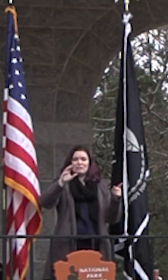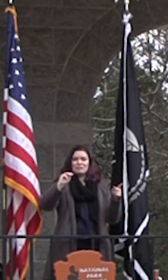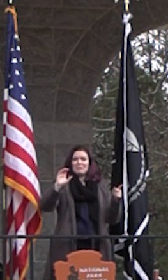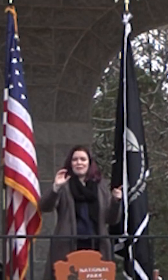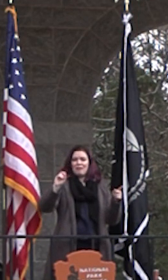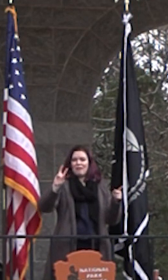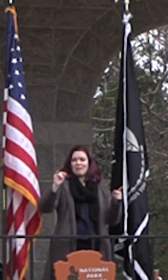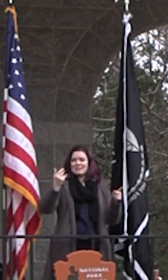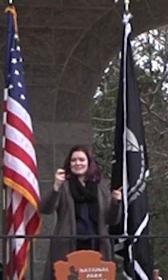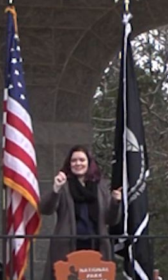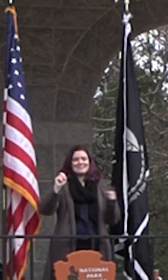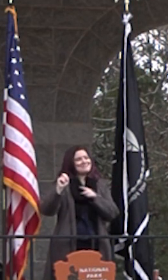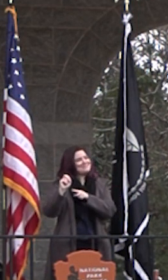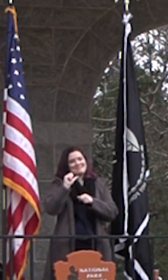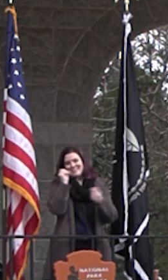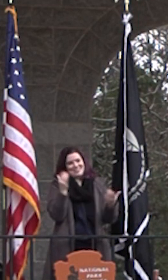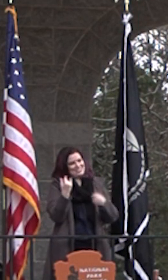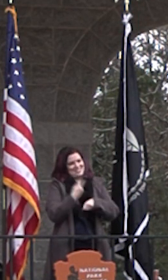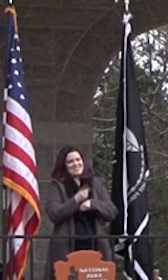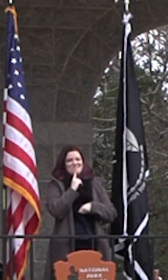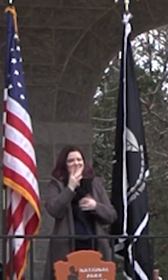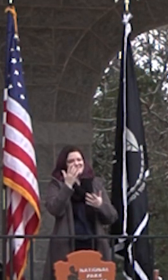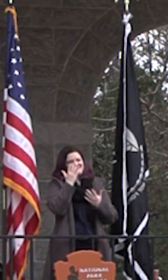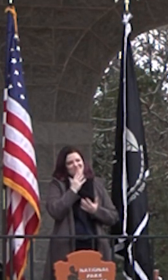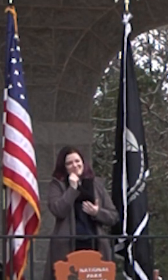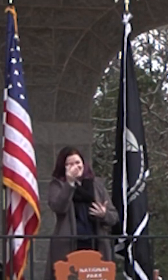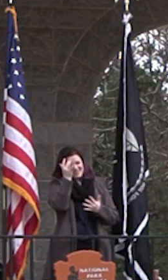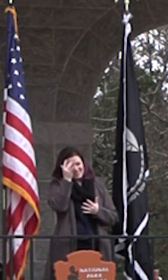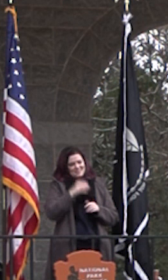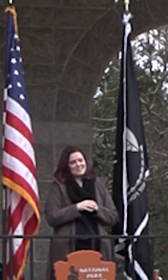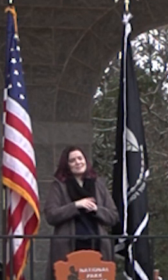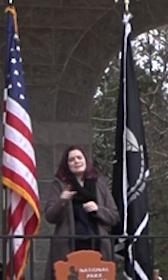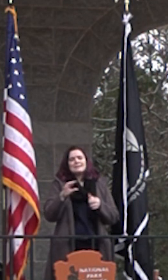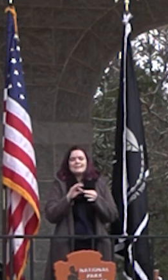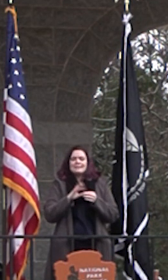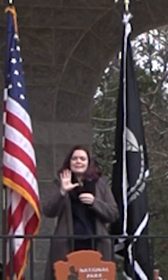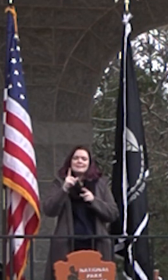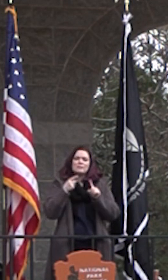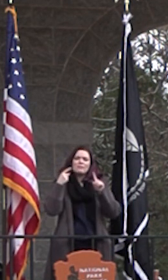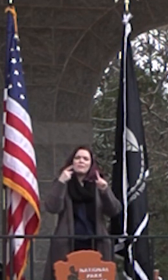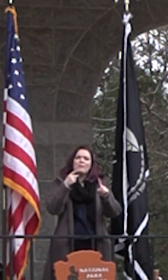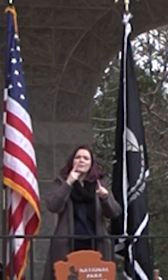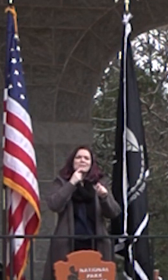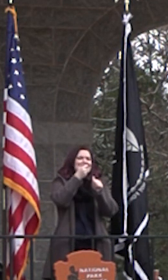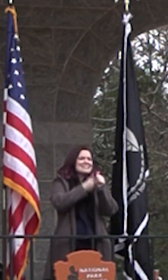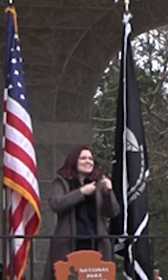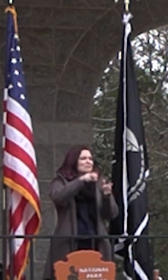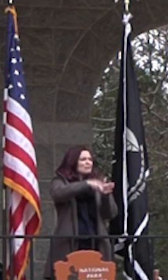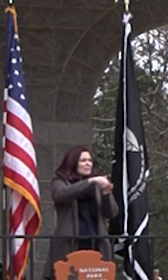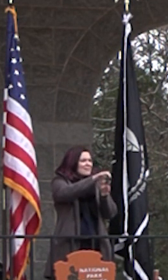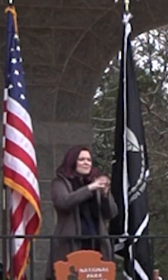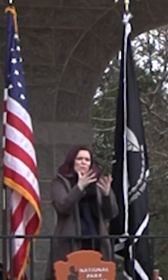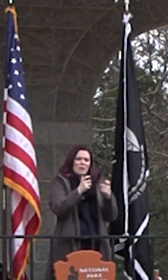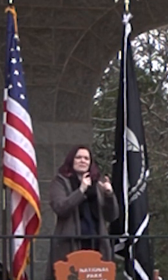here today because he's not feeling well. He shared with me that his goal was to cover each grave with a wreath, but he doubted that